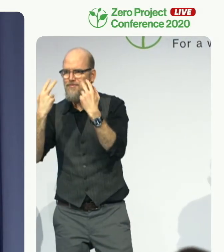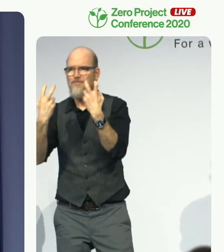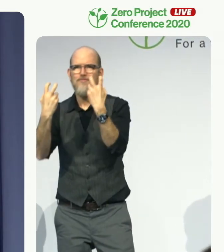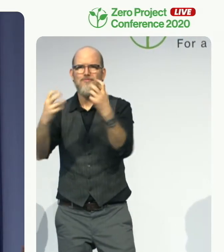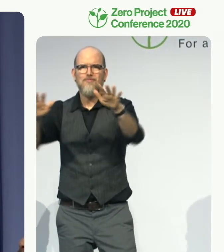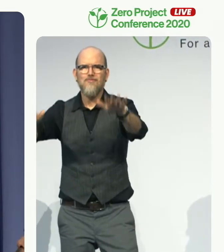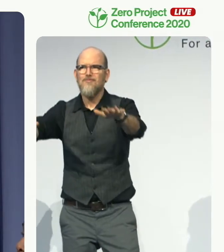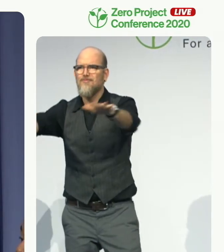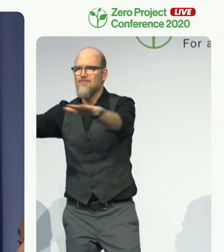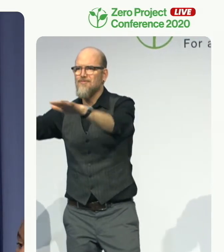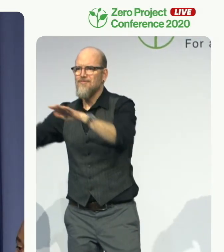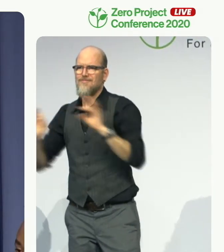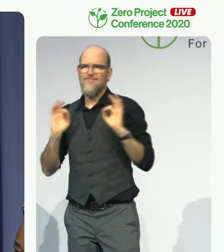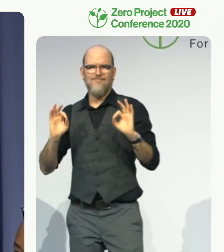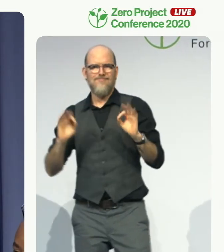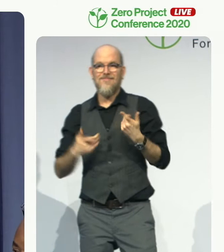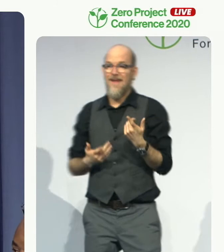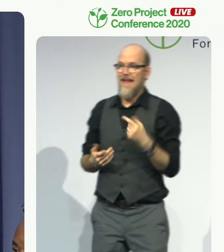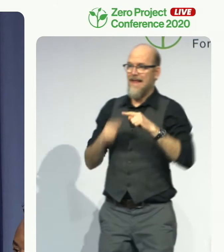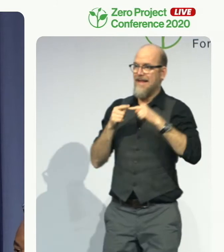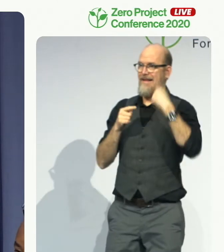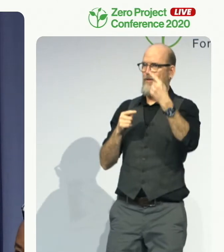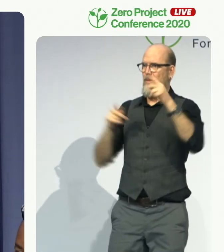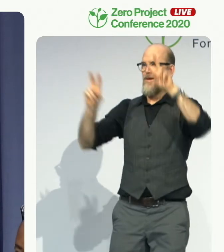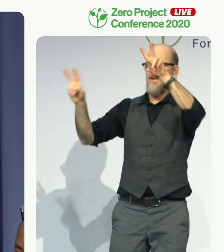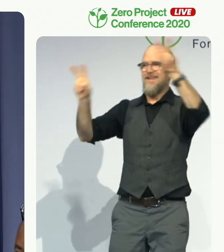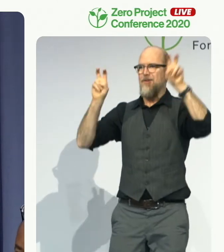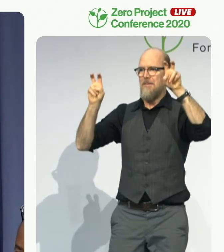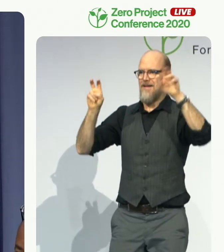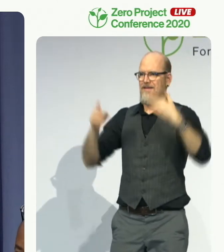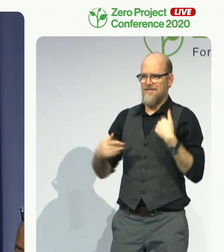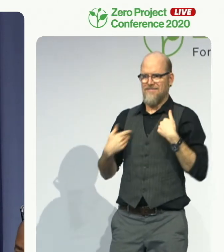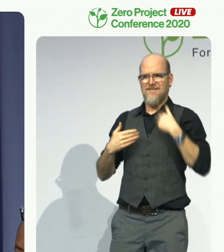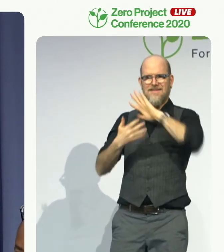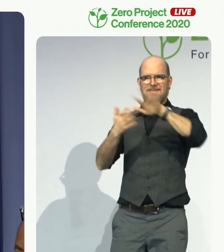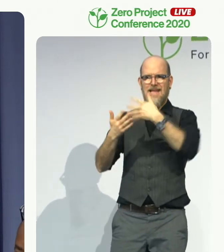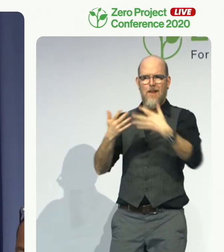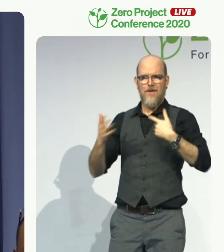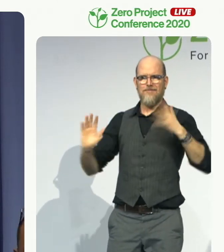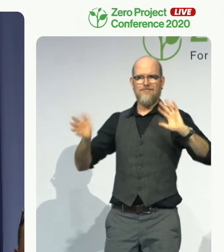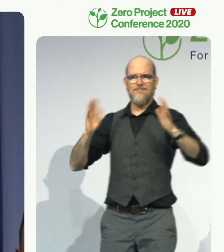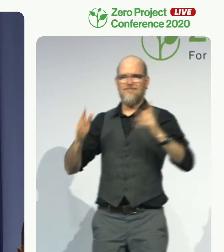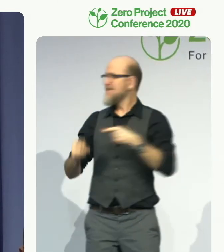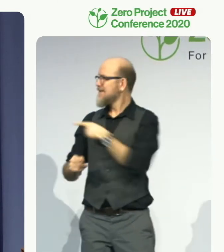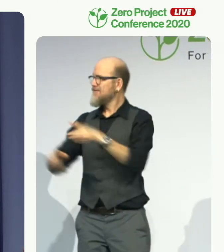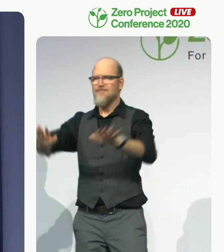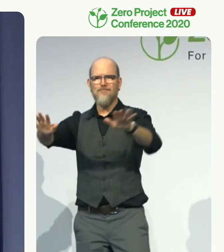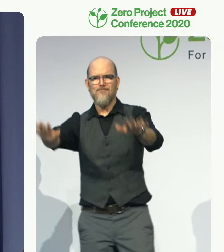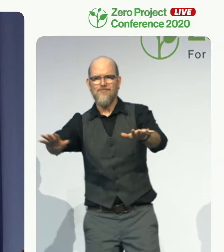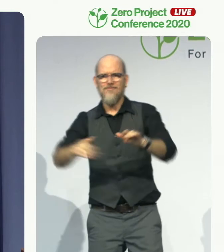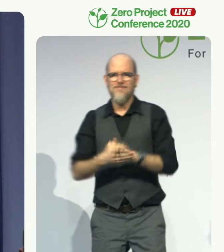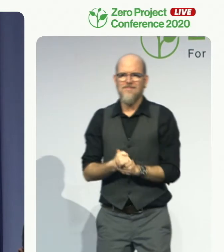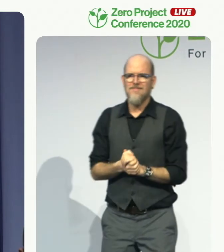in American Sign Language culture. Hello, everyone. Welcome to this session as it pertains to innovation and inclusive